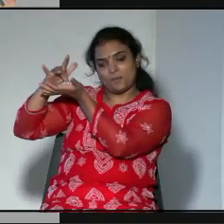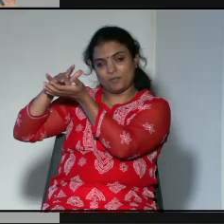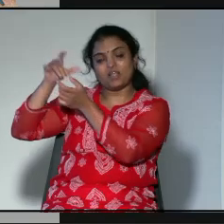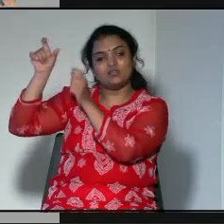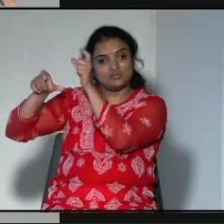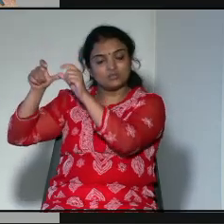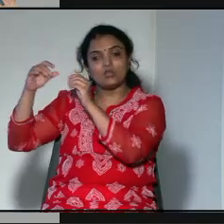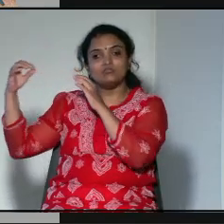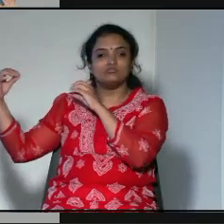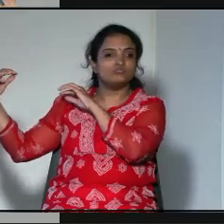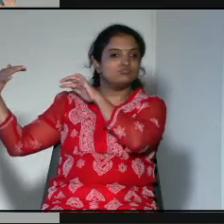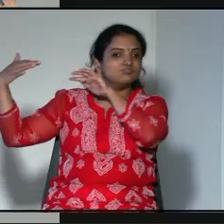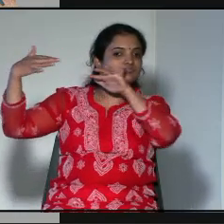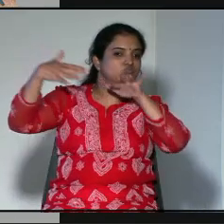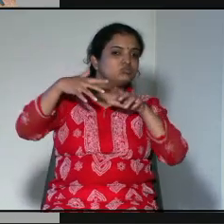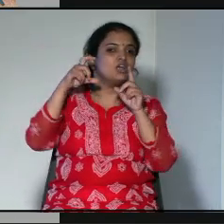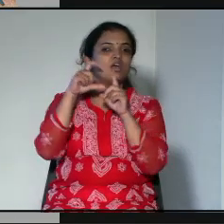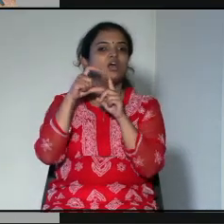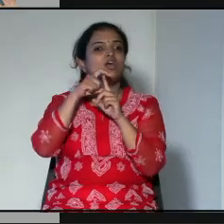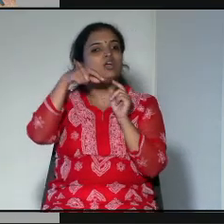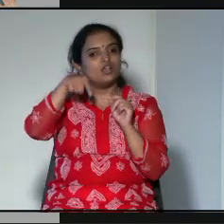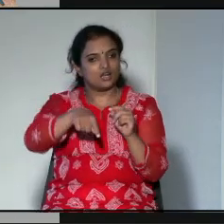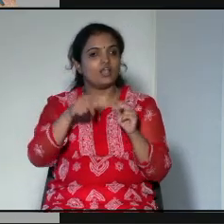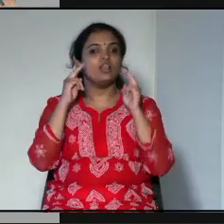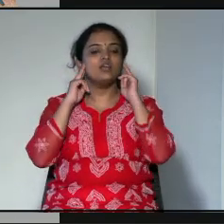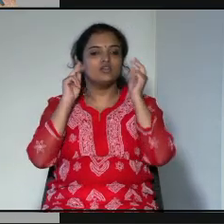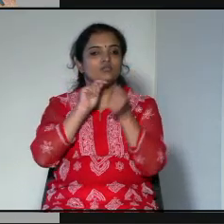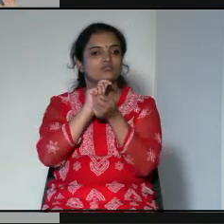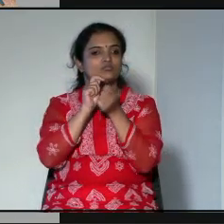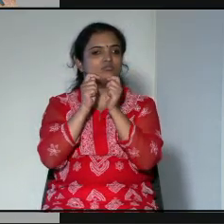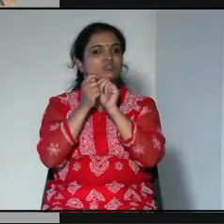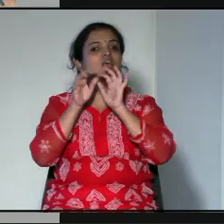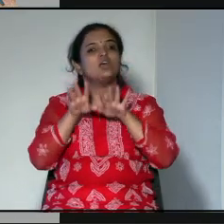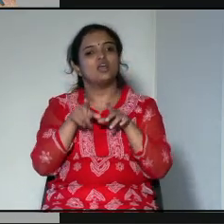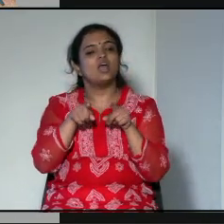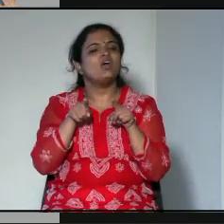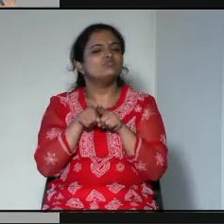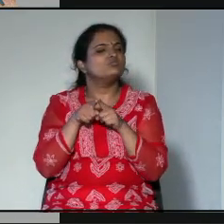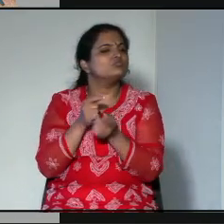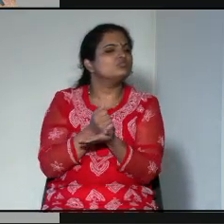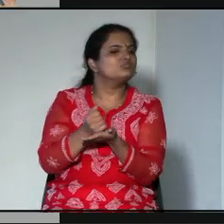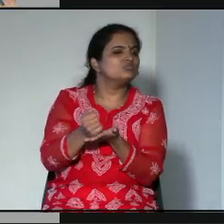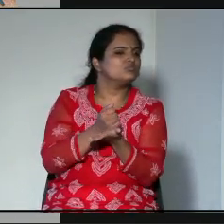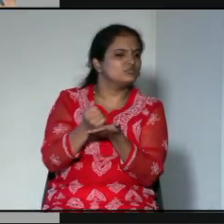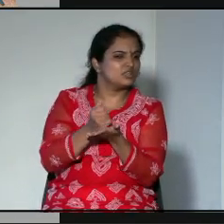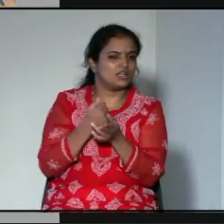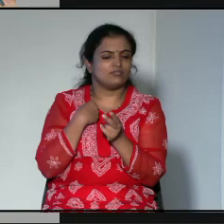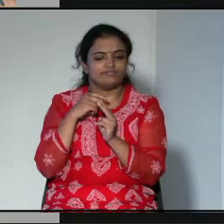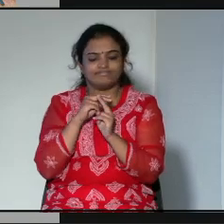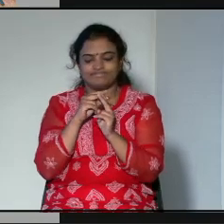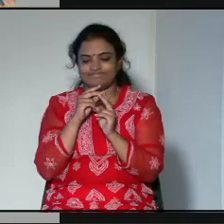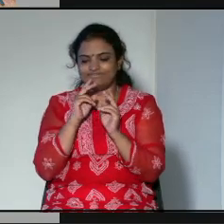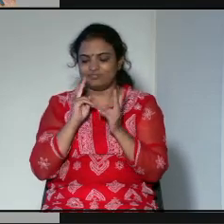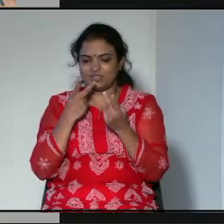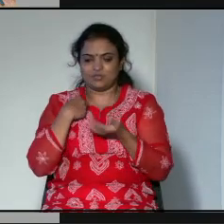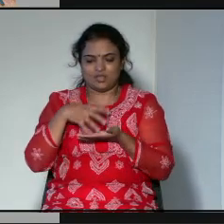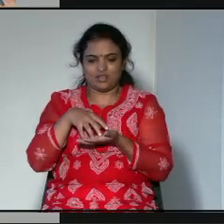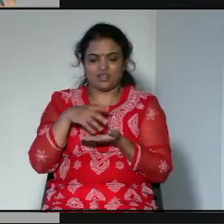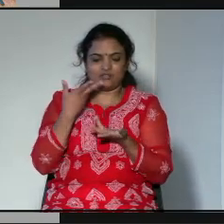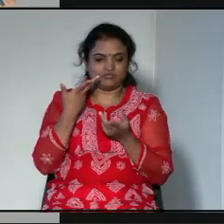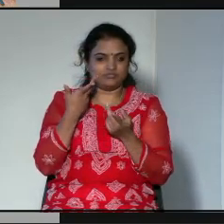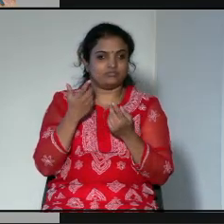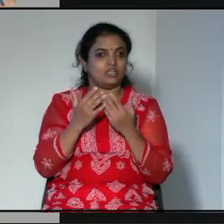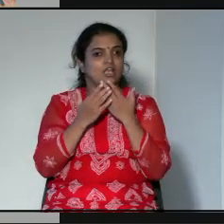and sculptor. So this is her exposure to a very different kind of training in academic